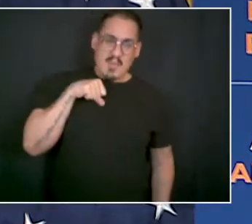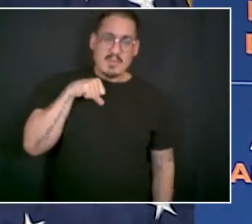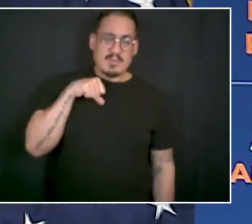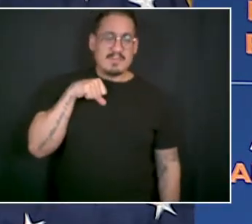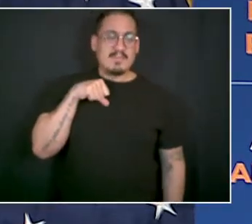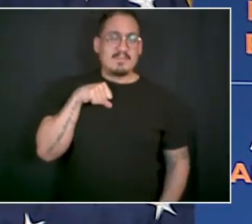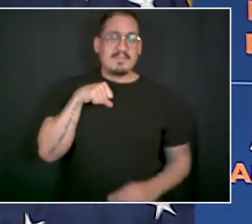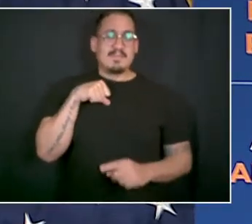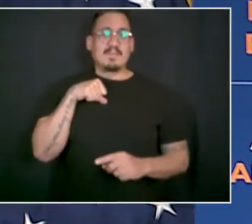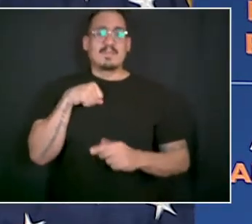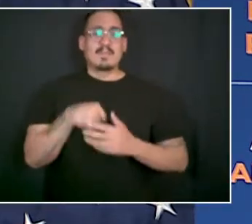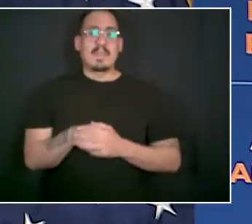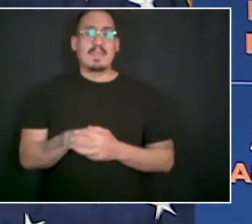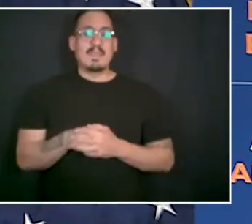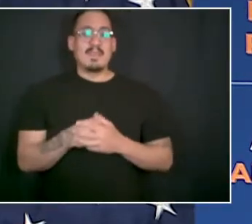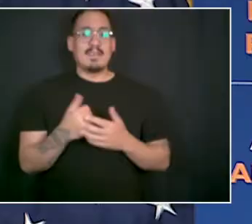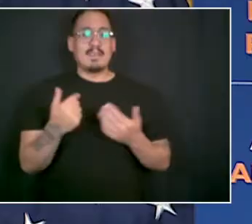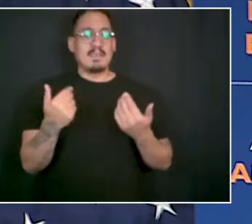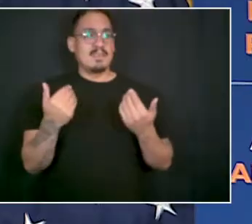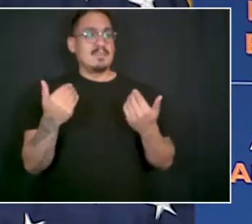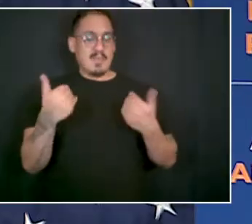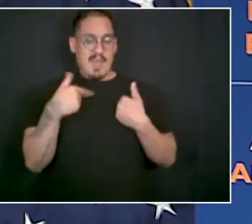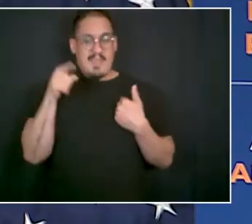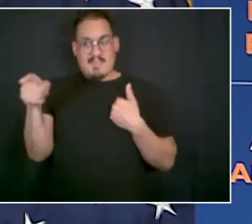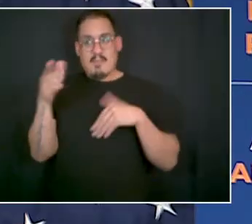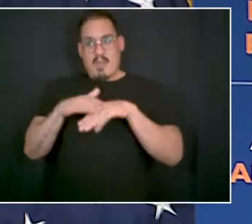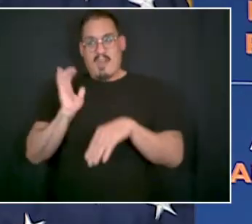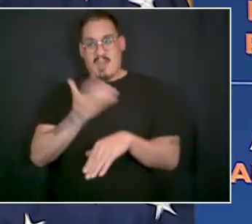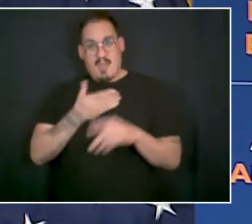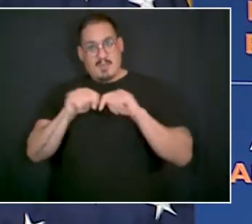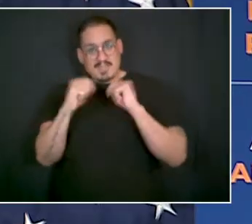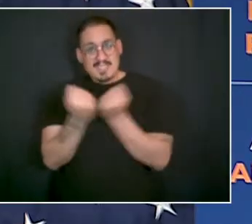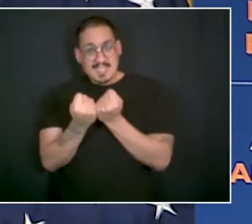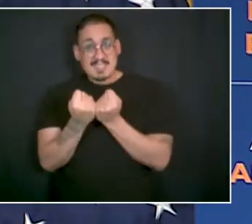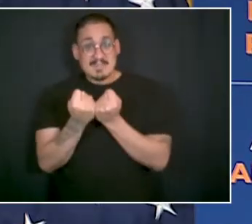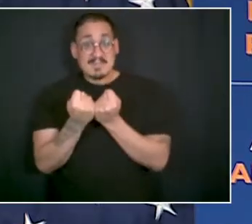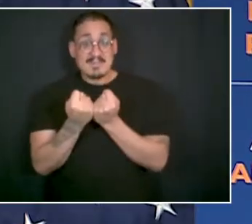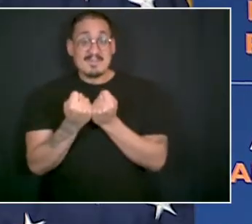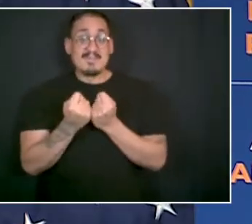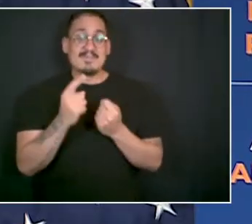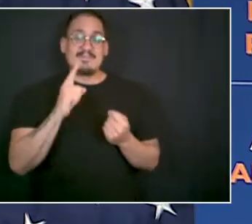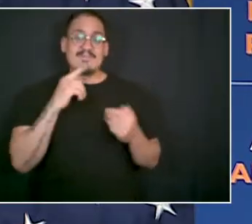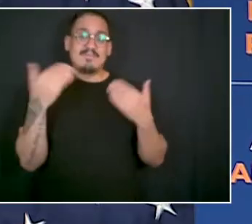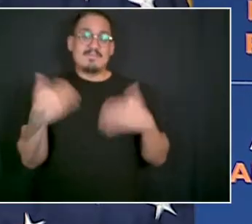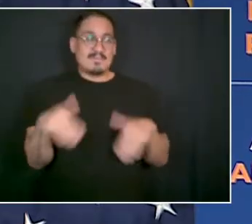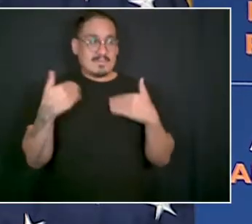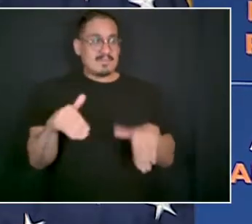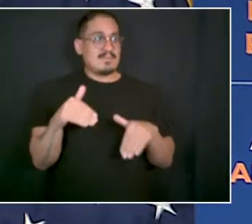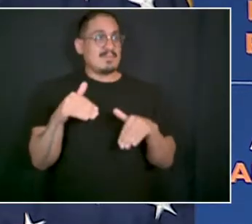to have him on our team, and some extremely progressive,